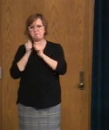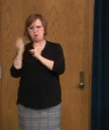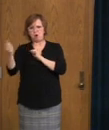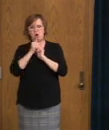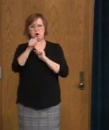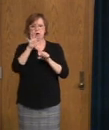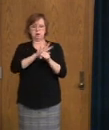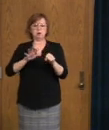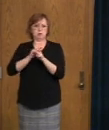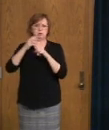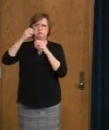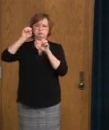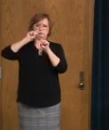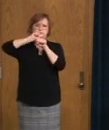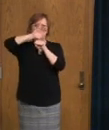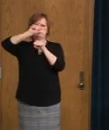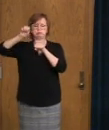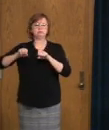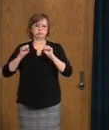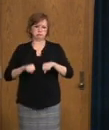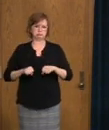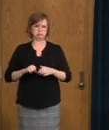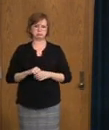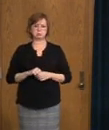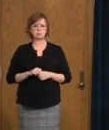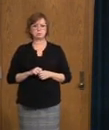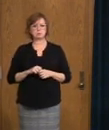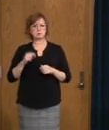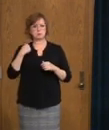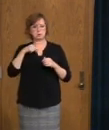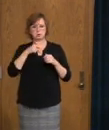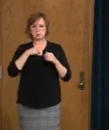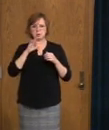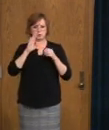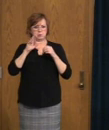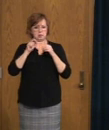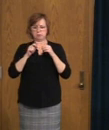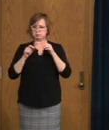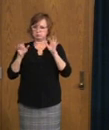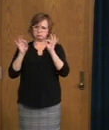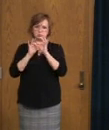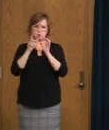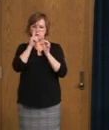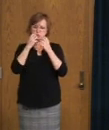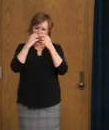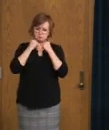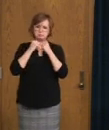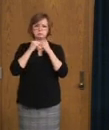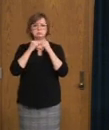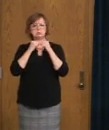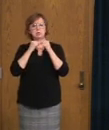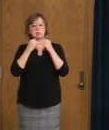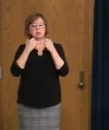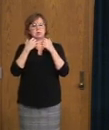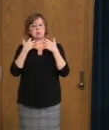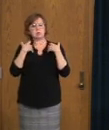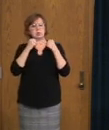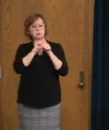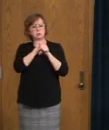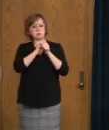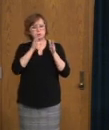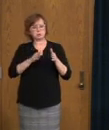vaccine, the priority will continue to be on our vulnerable populations and healthcare workers. Widespread vaccine access to begin